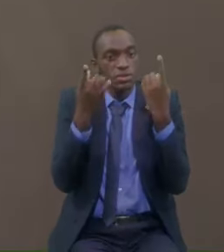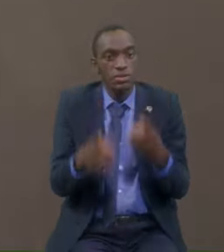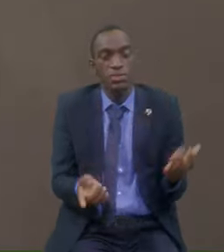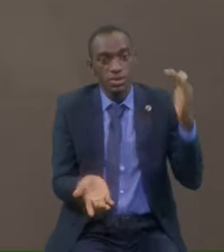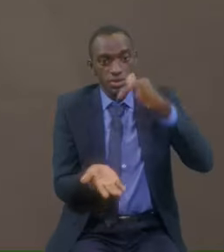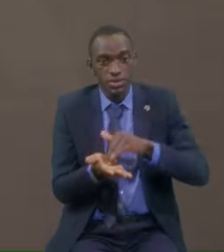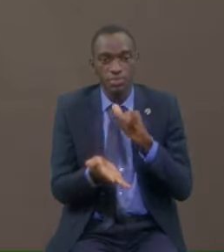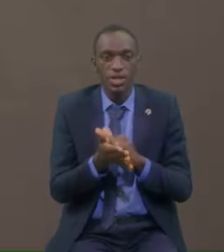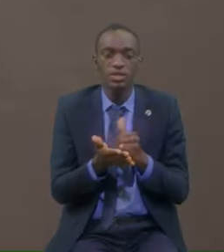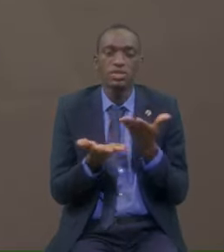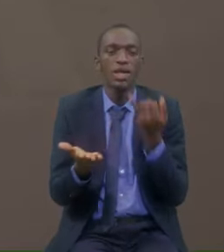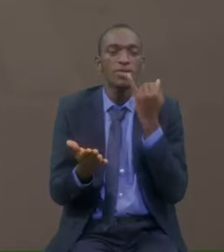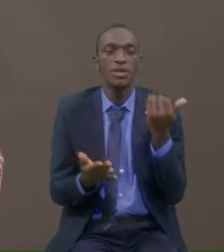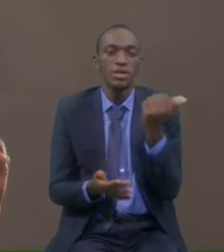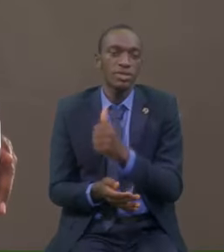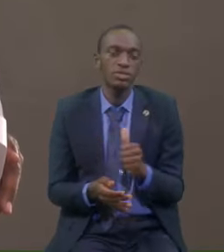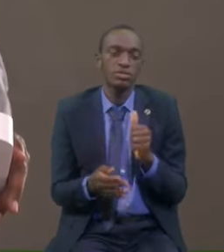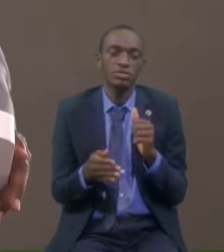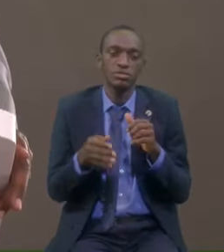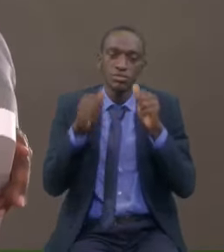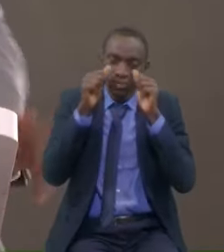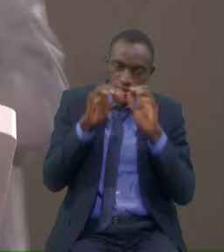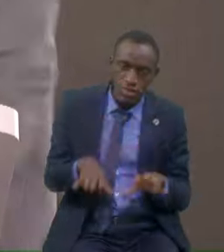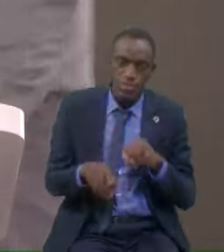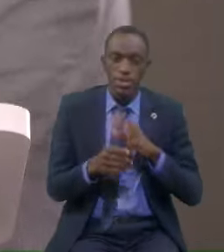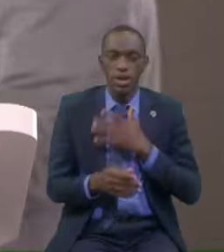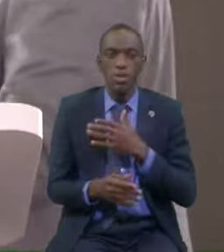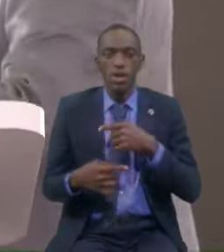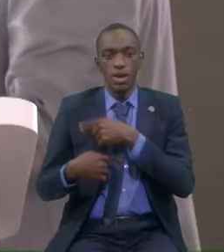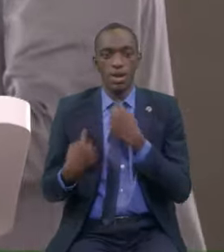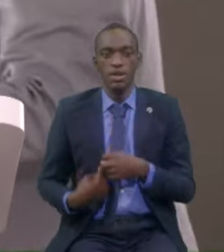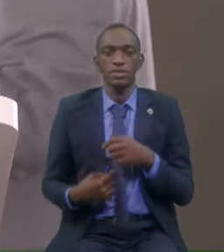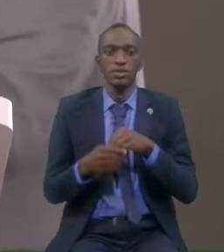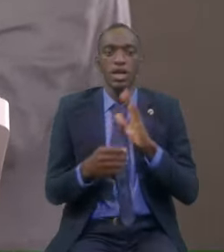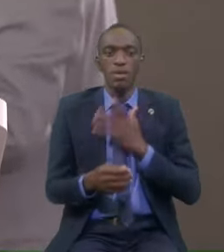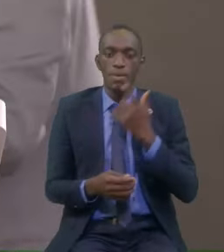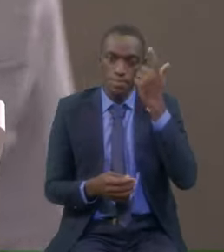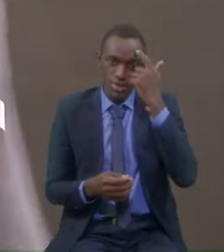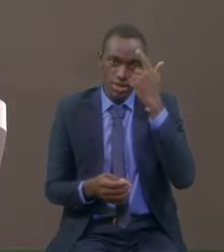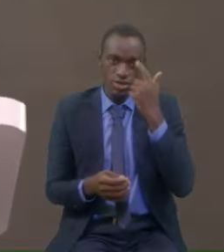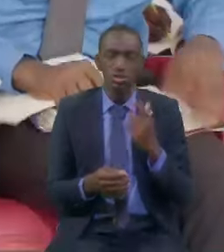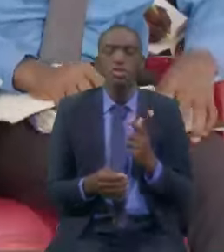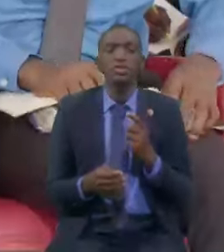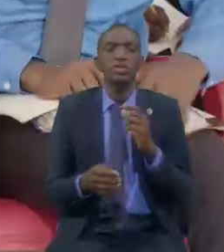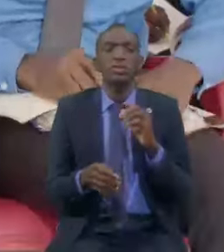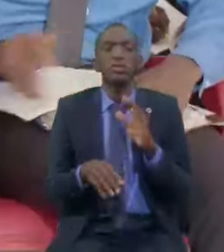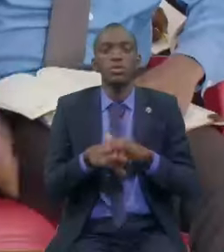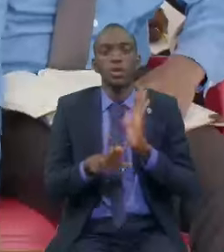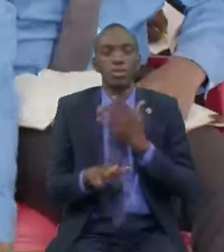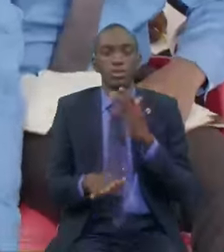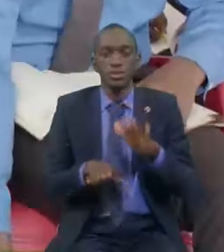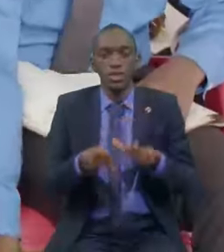any fainting in our heart, in our mind, on our steps, in our personality, as